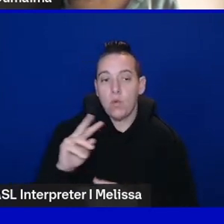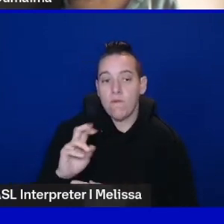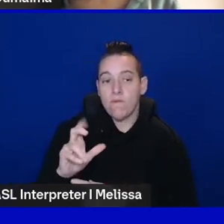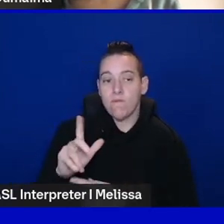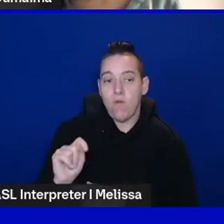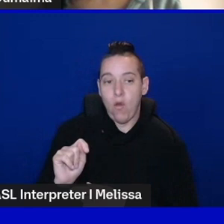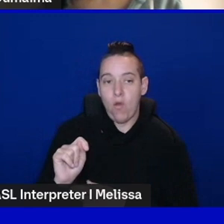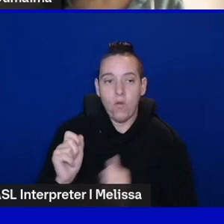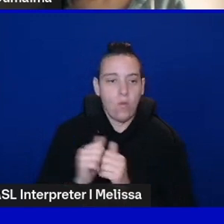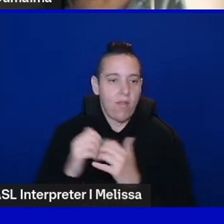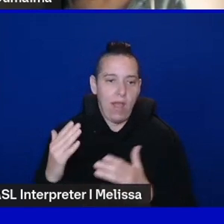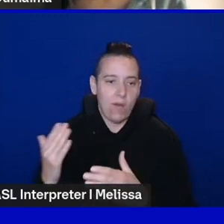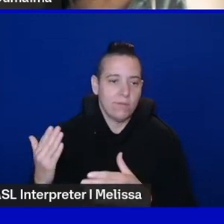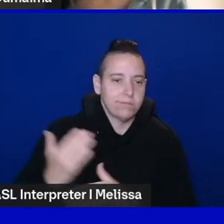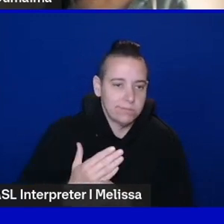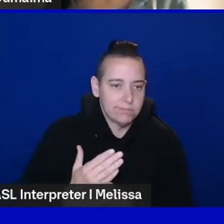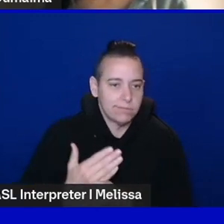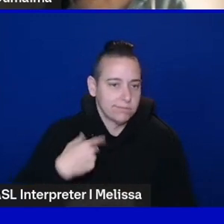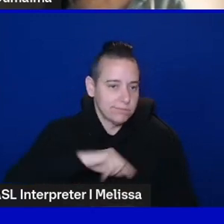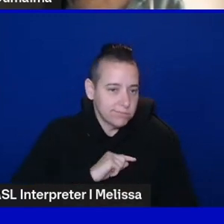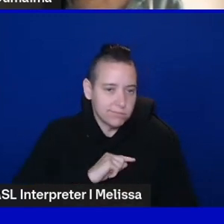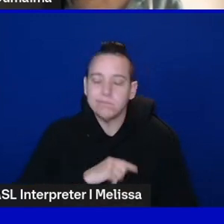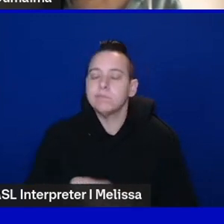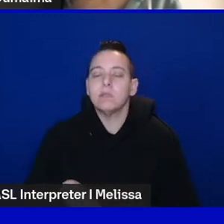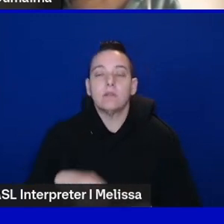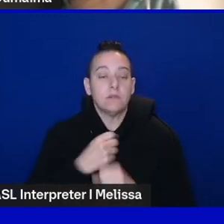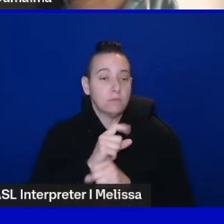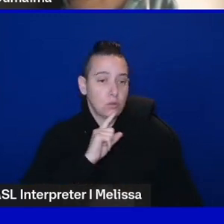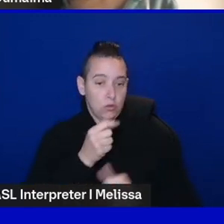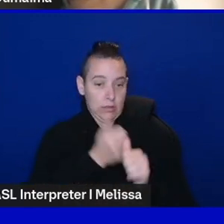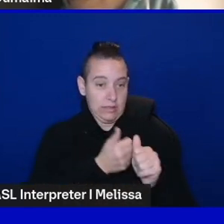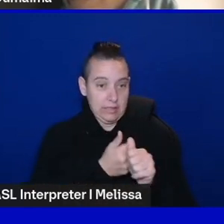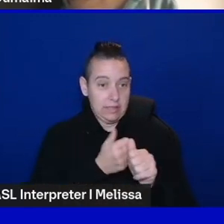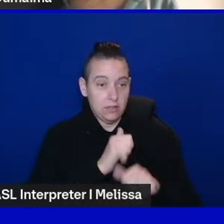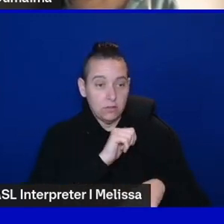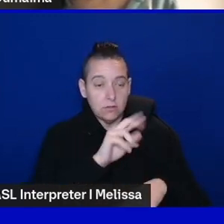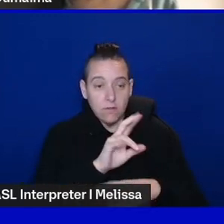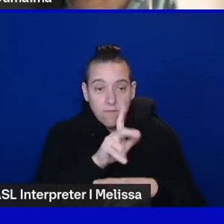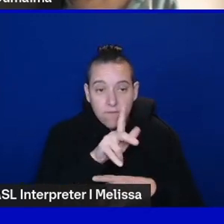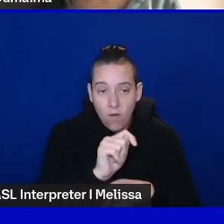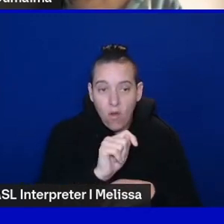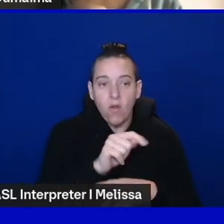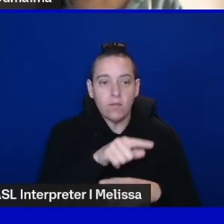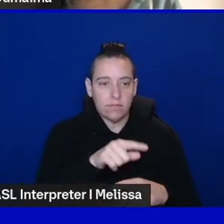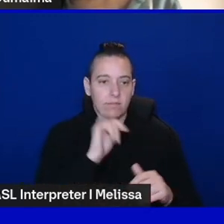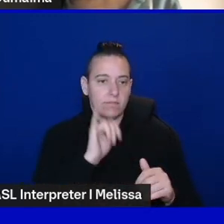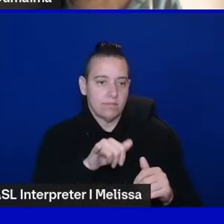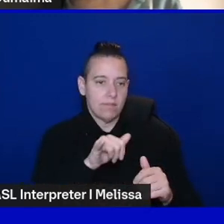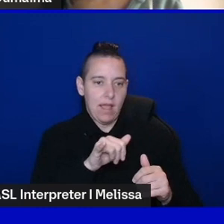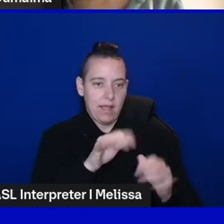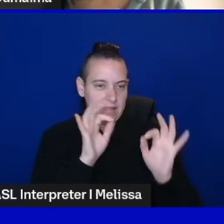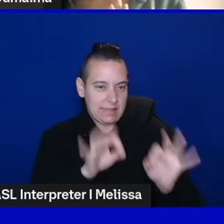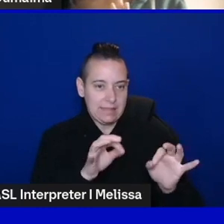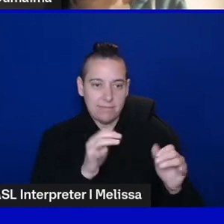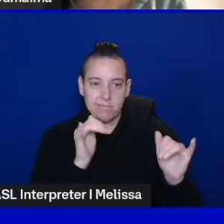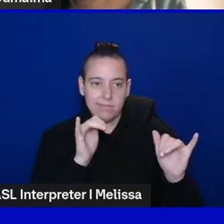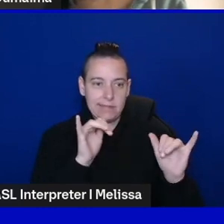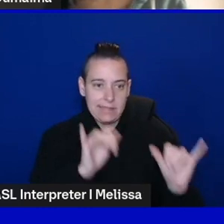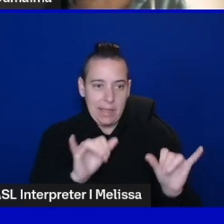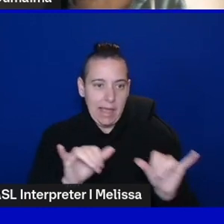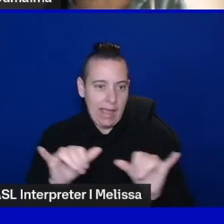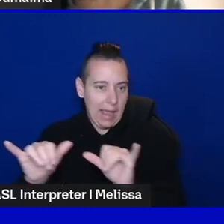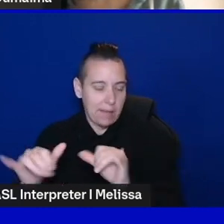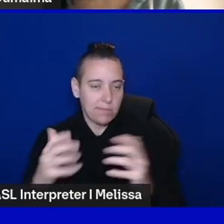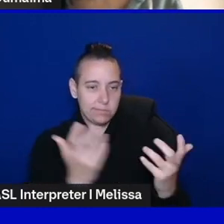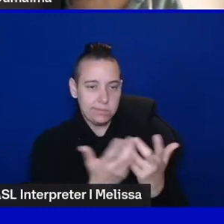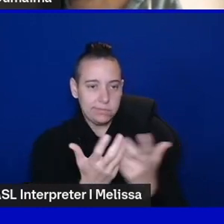any manual intervention. And we ensure that each Vault instance is provisioned consistently, so with the same configuration, without